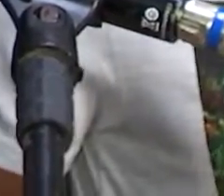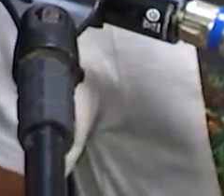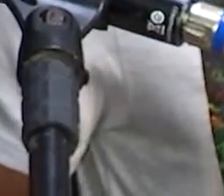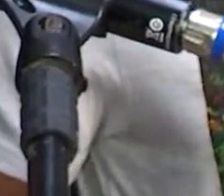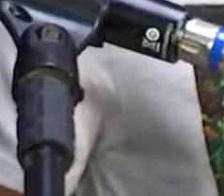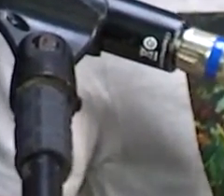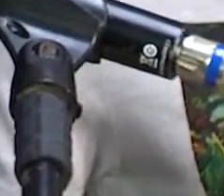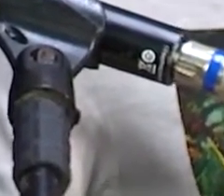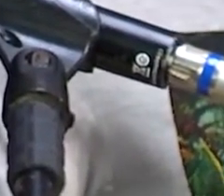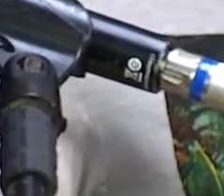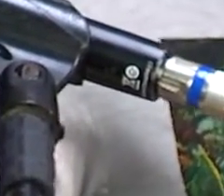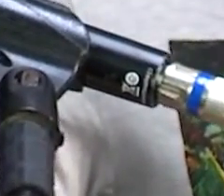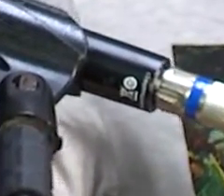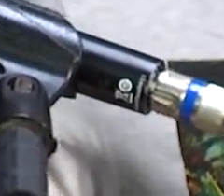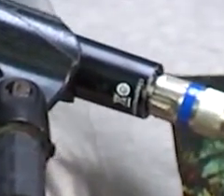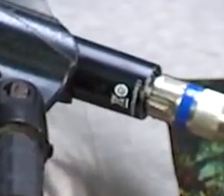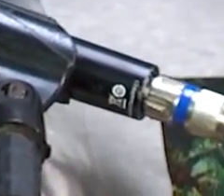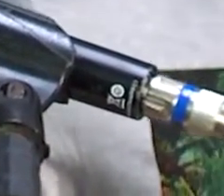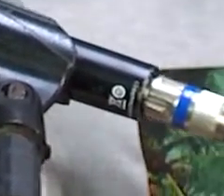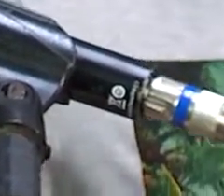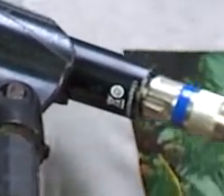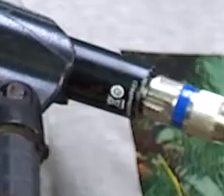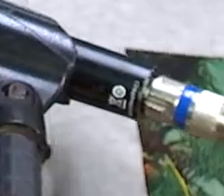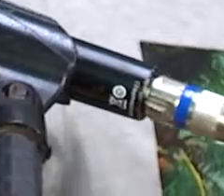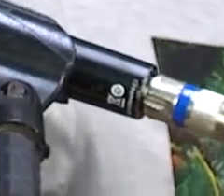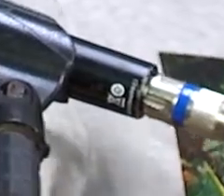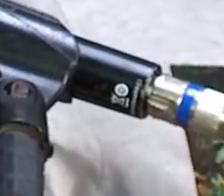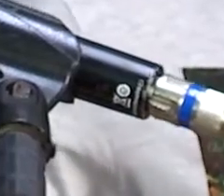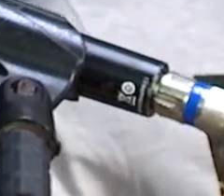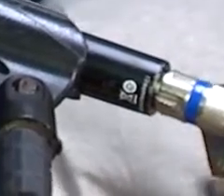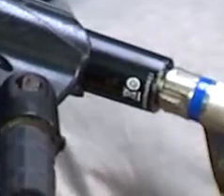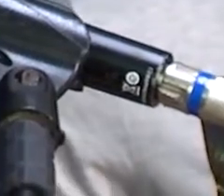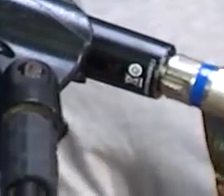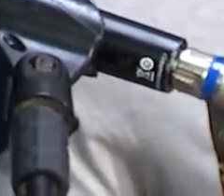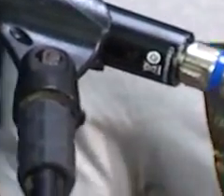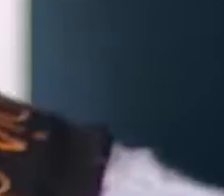Honey, I can never steal you from another, no.